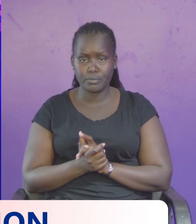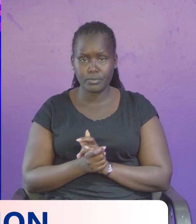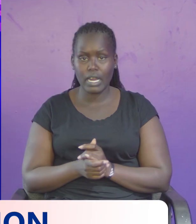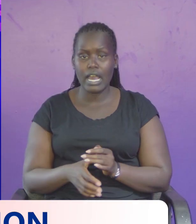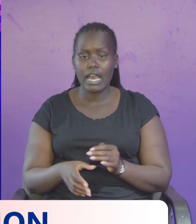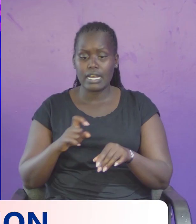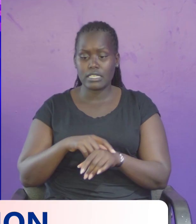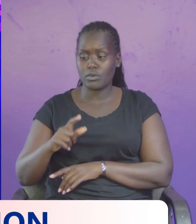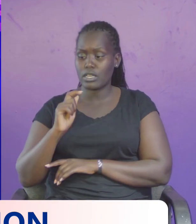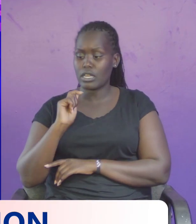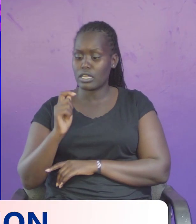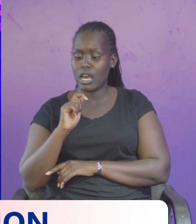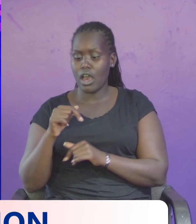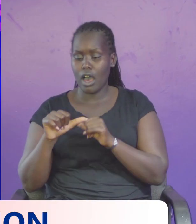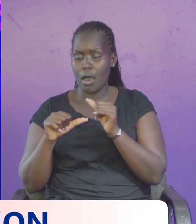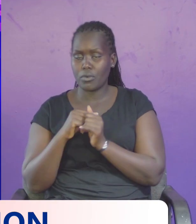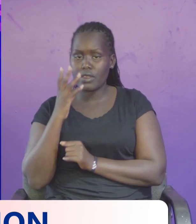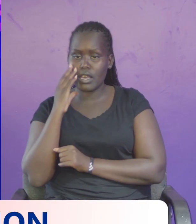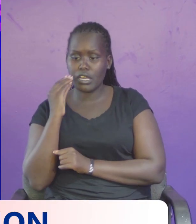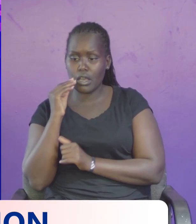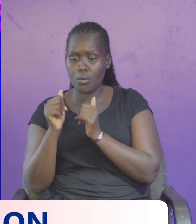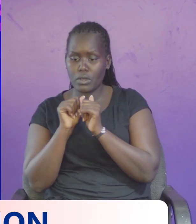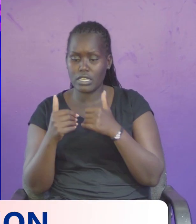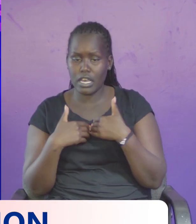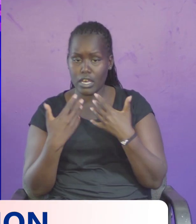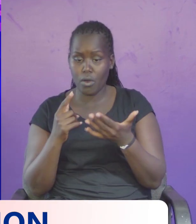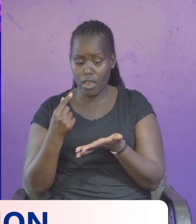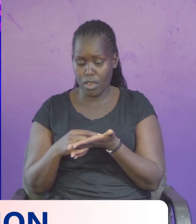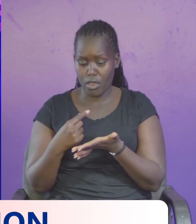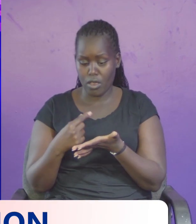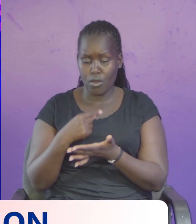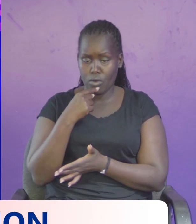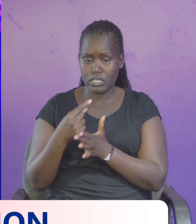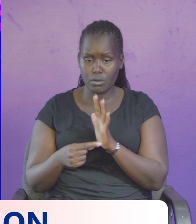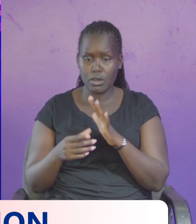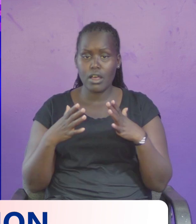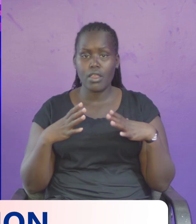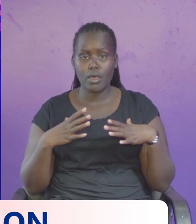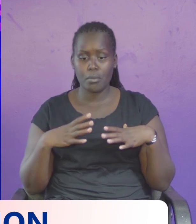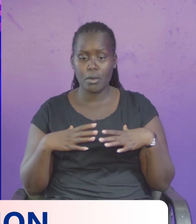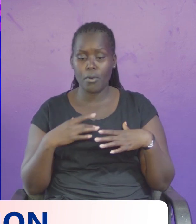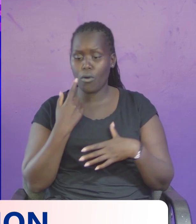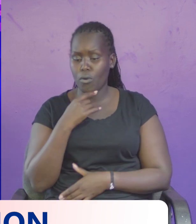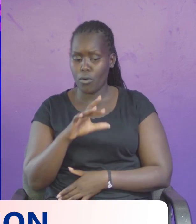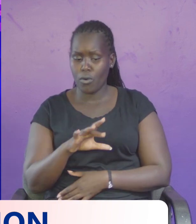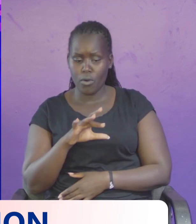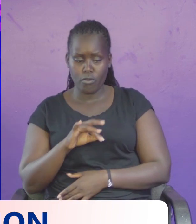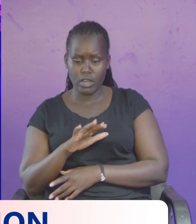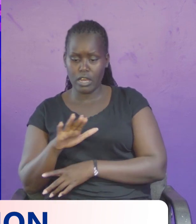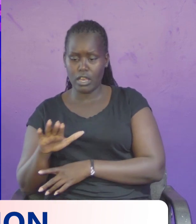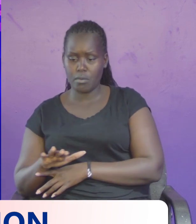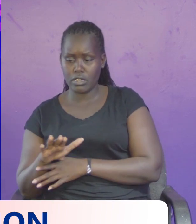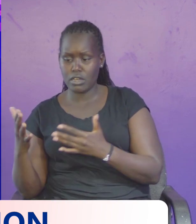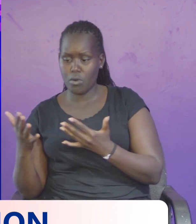testifying of the experience they had in Uganda, Yes. do you know that they were saying that the people that they were finding in the places where they were